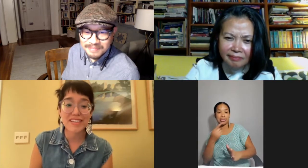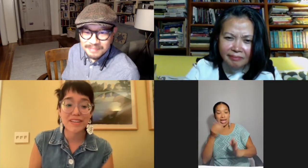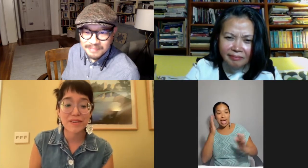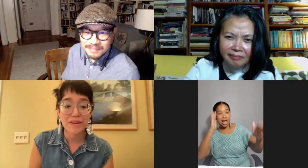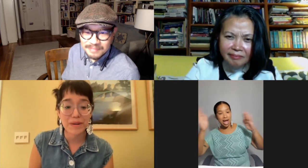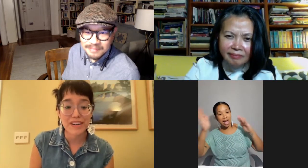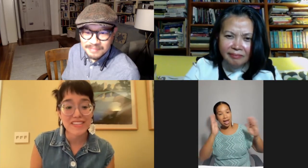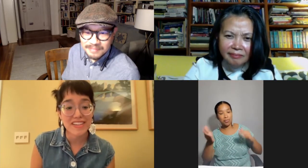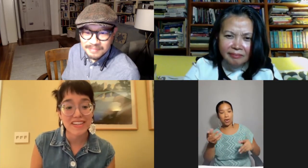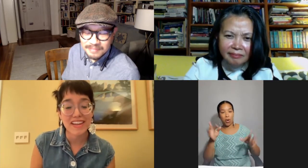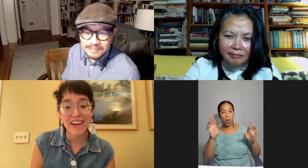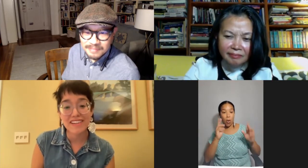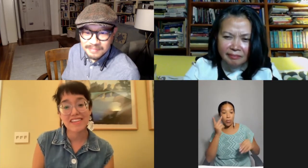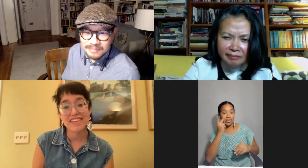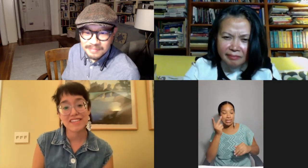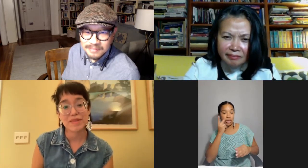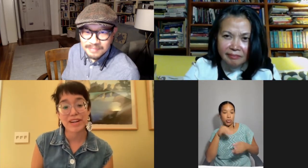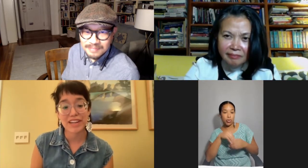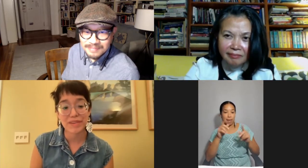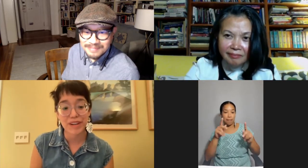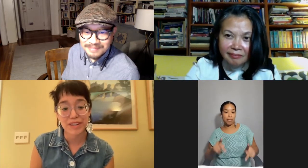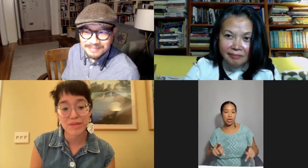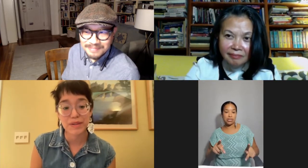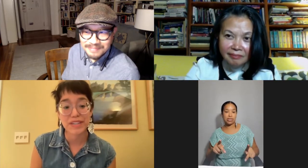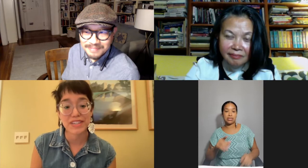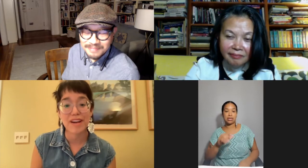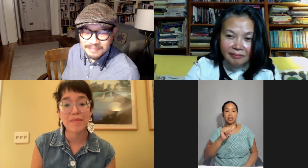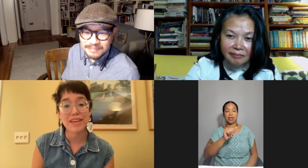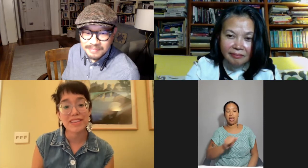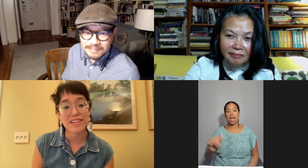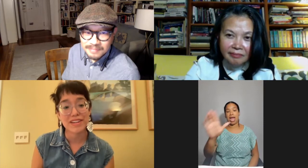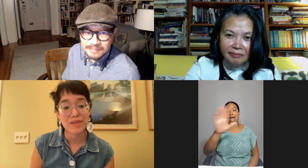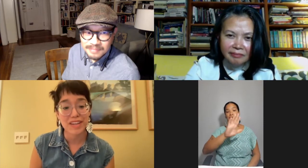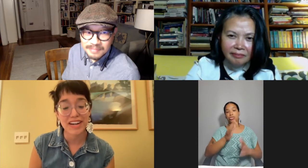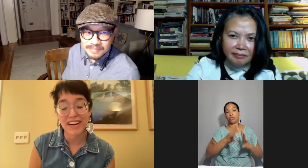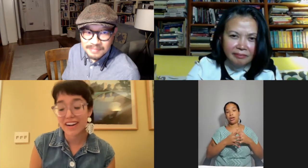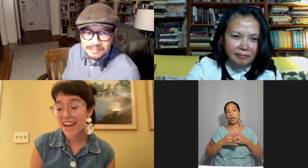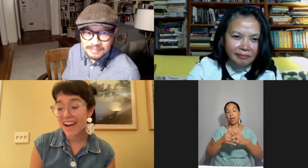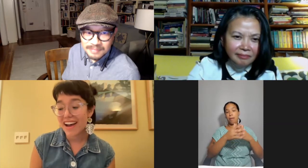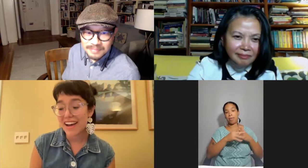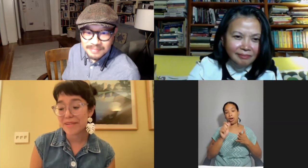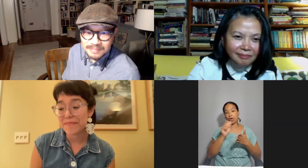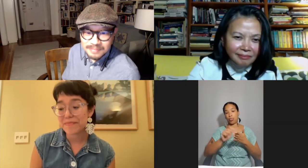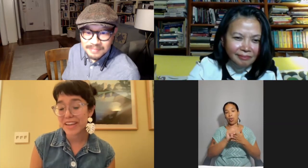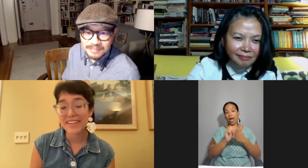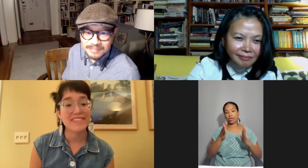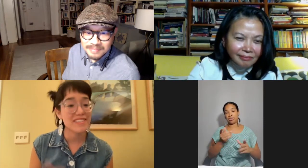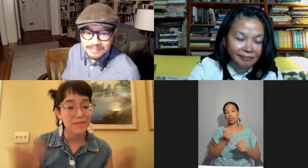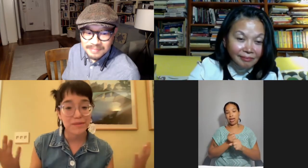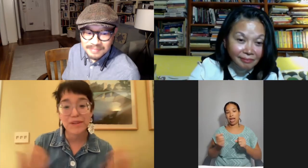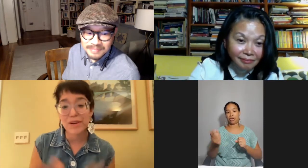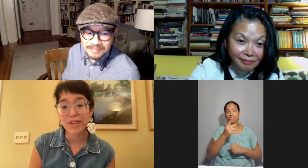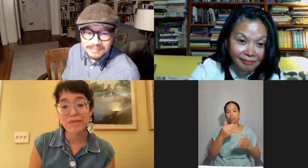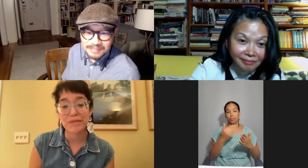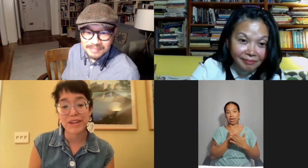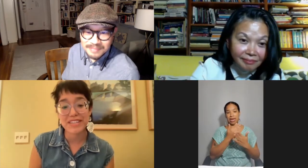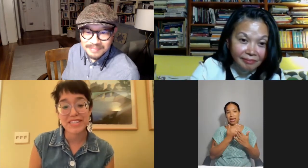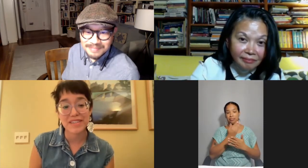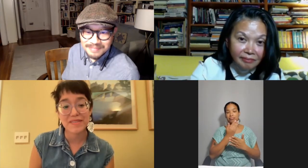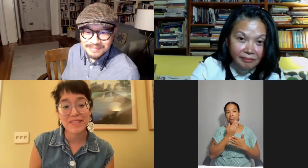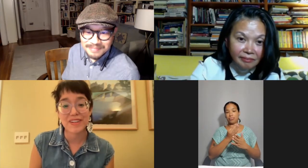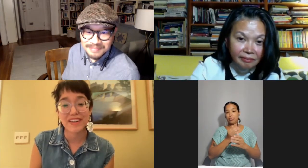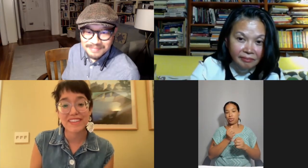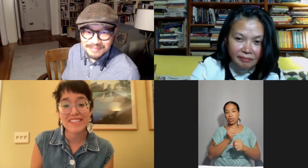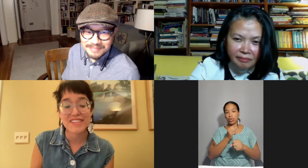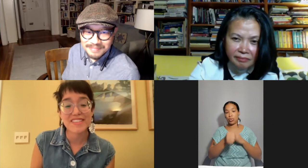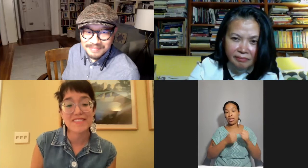to see you in person at the Asian American Writers Workshop in the new year. And hopefully we'll run into